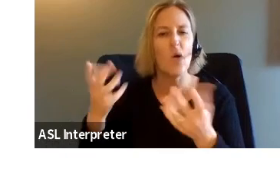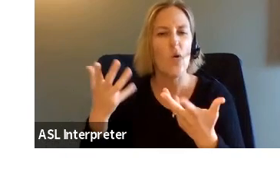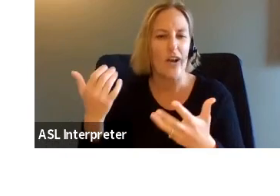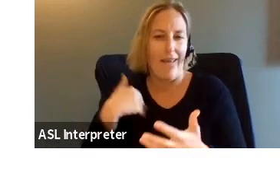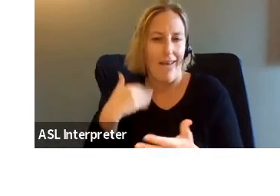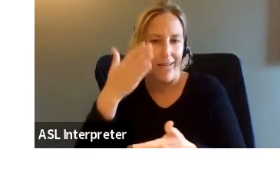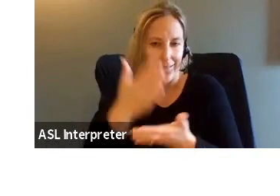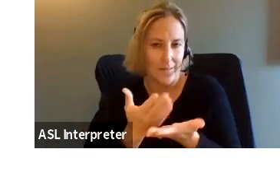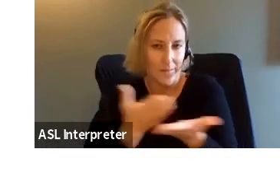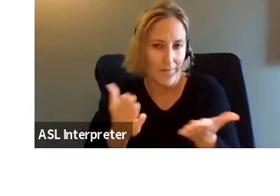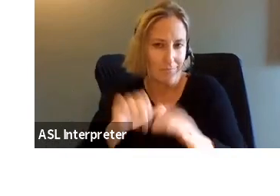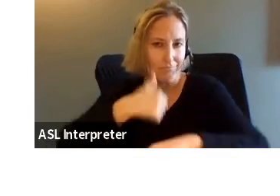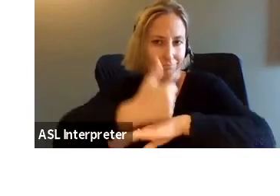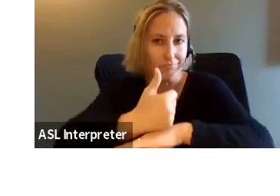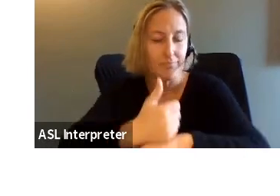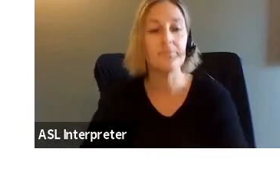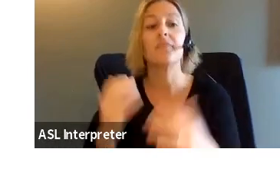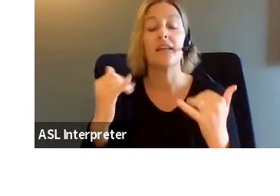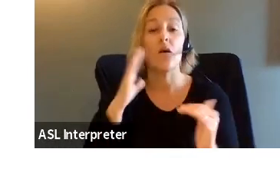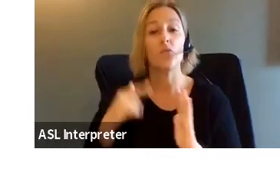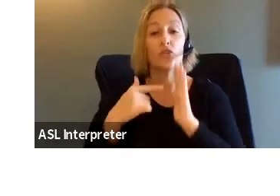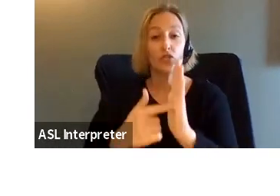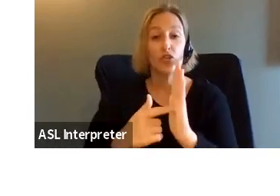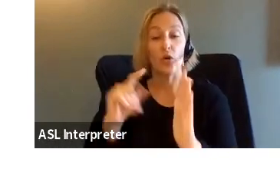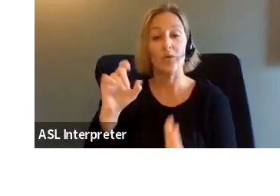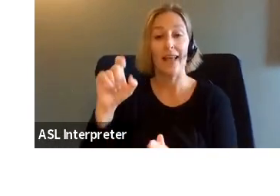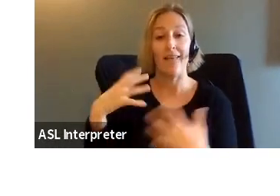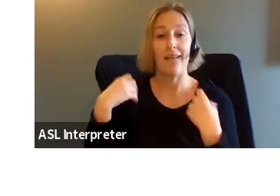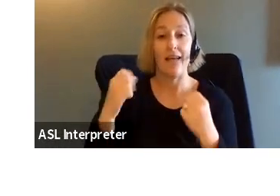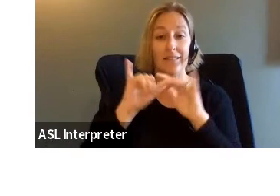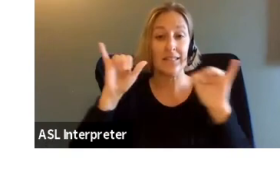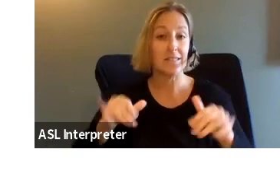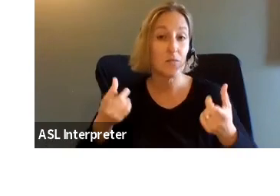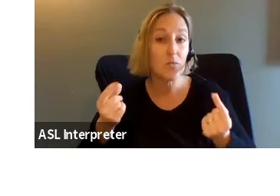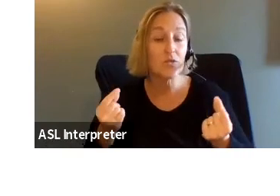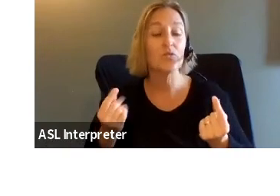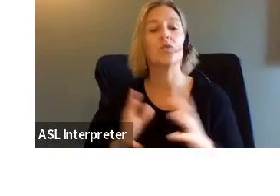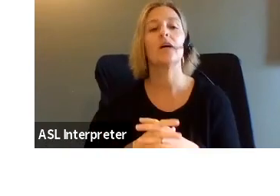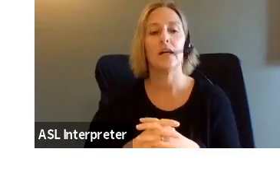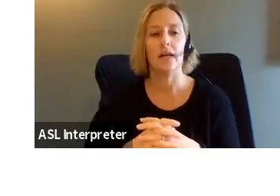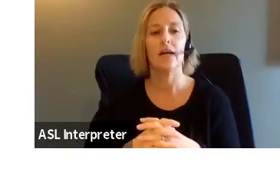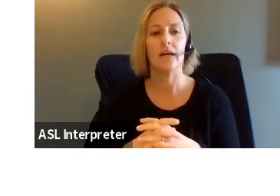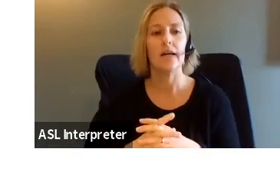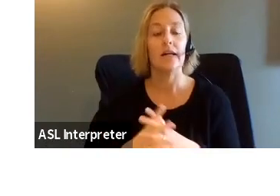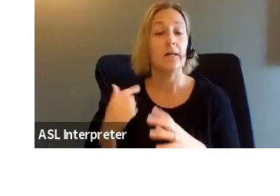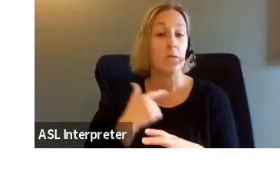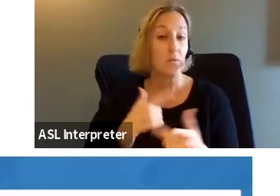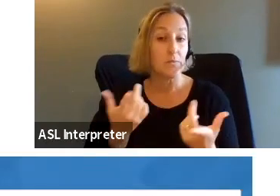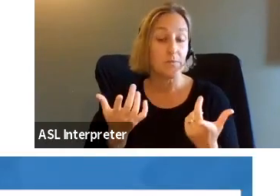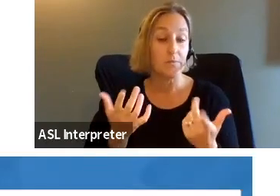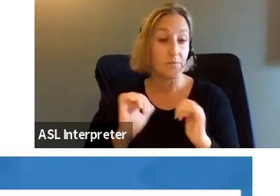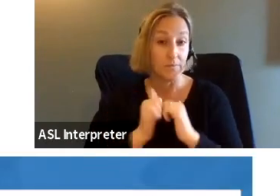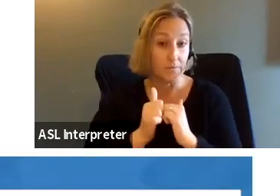show you how the telehealth system works. So basically the way that we did this, we would, and you can go ahead, Michael, and